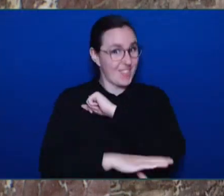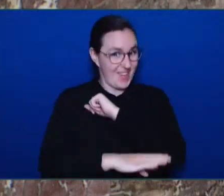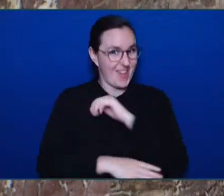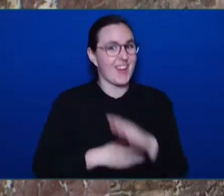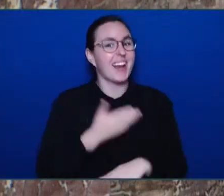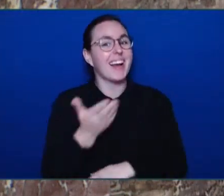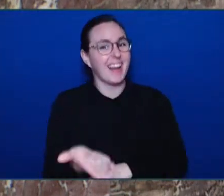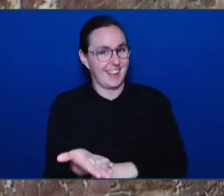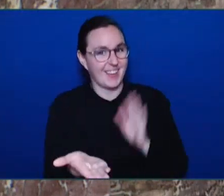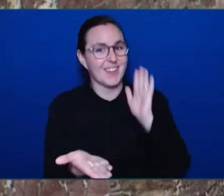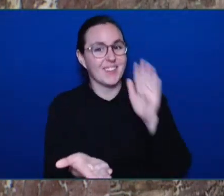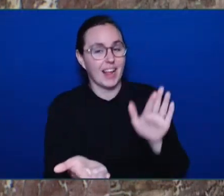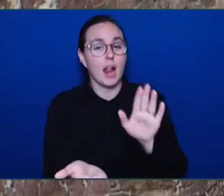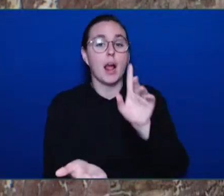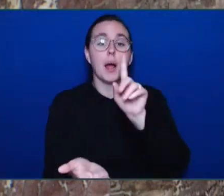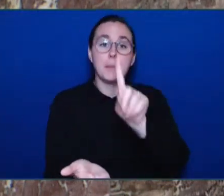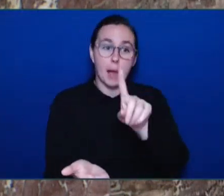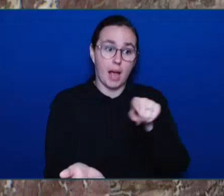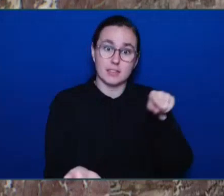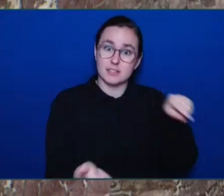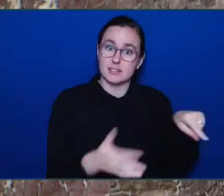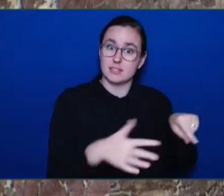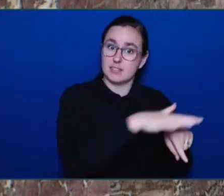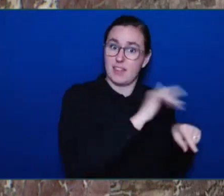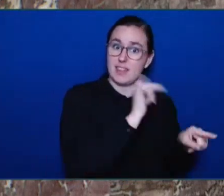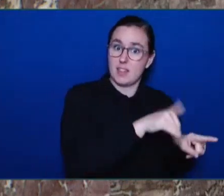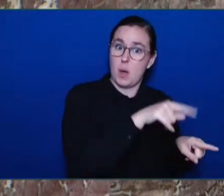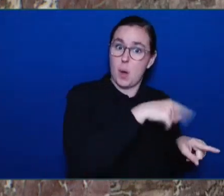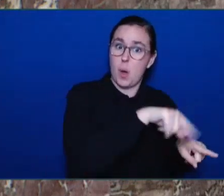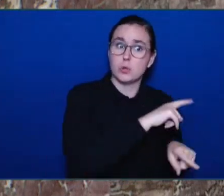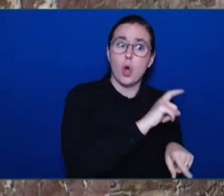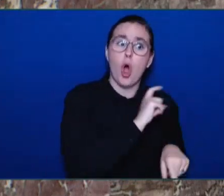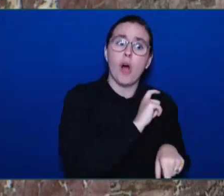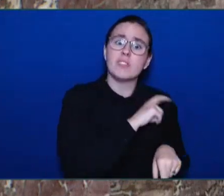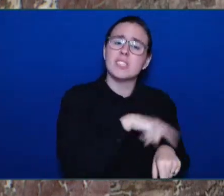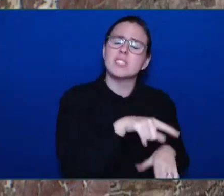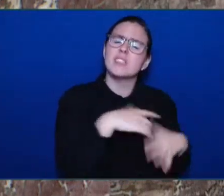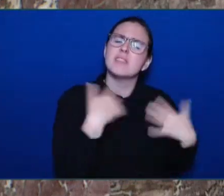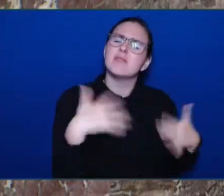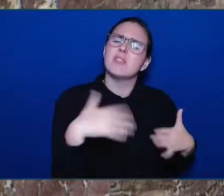in this province, and they do an amazing job.